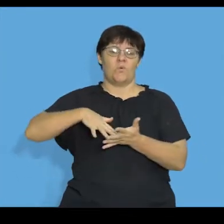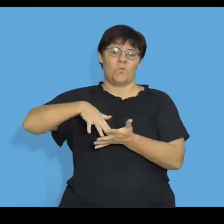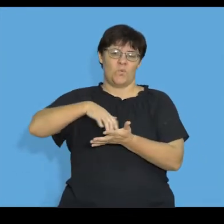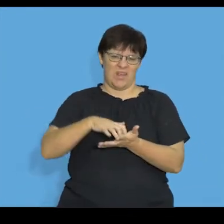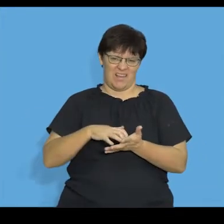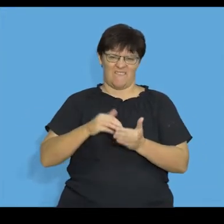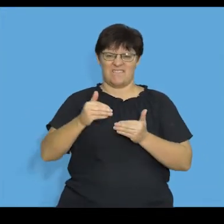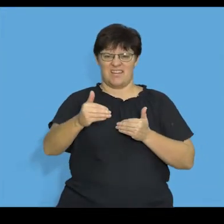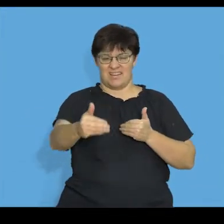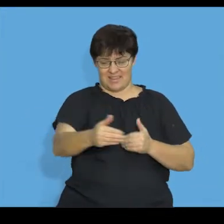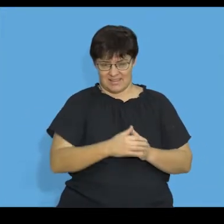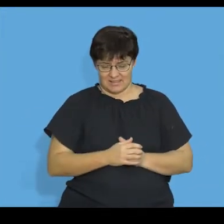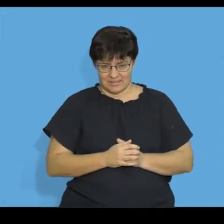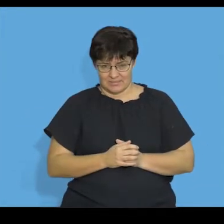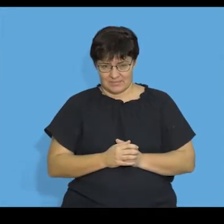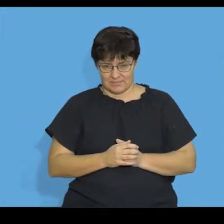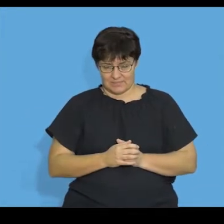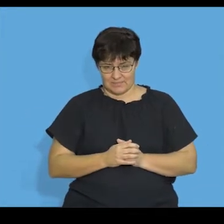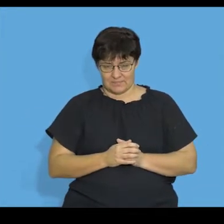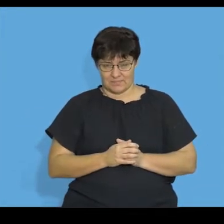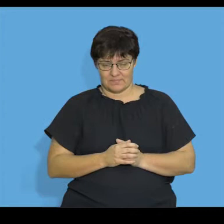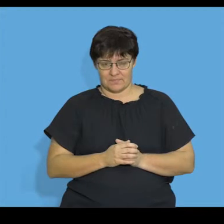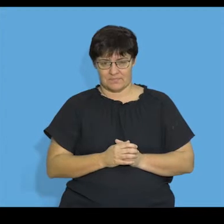here, there's just one field line, it's weak.